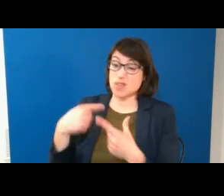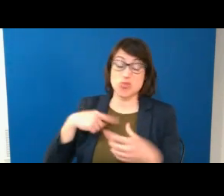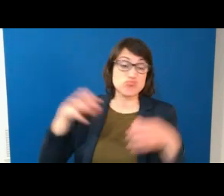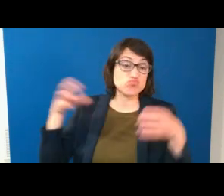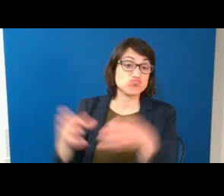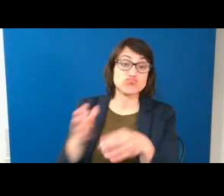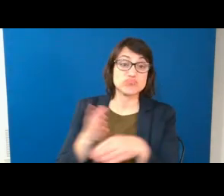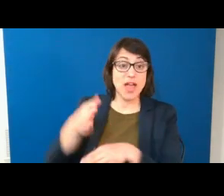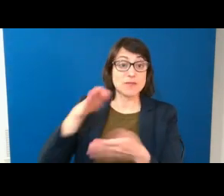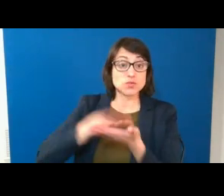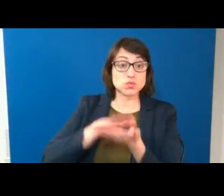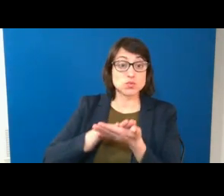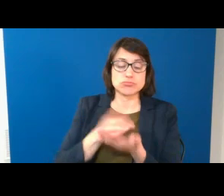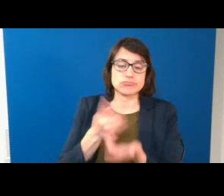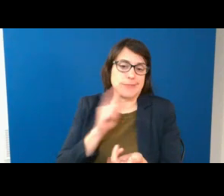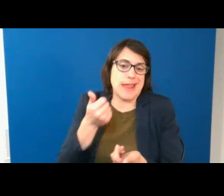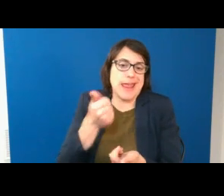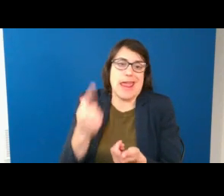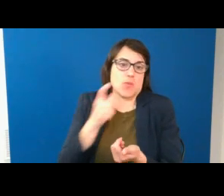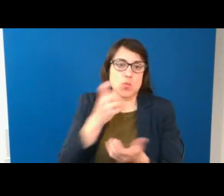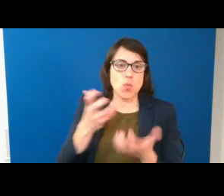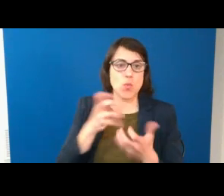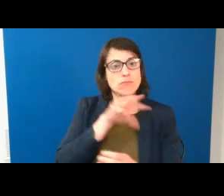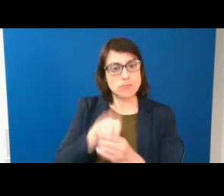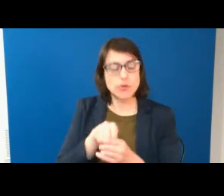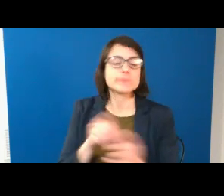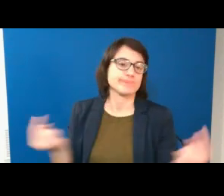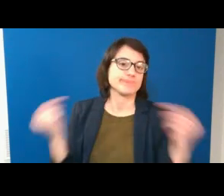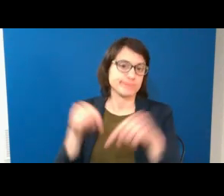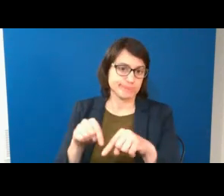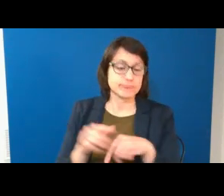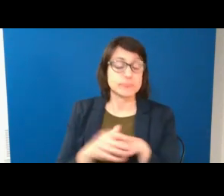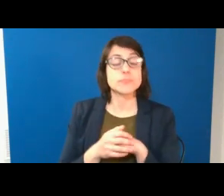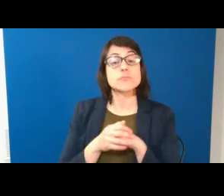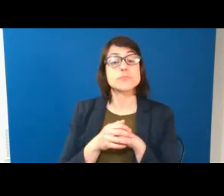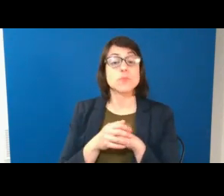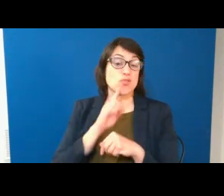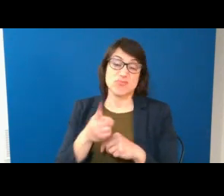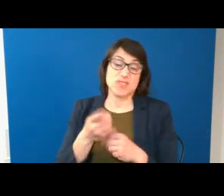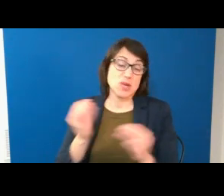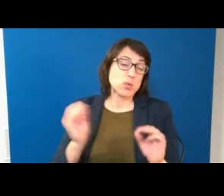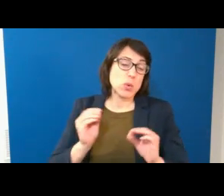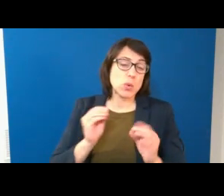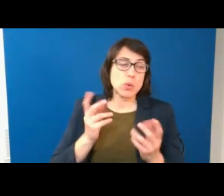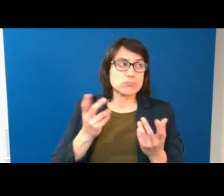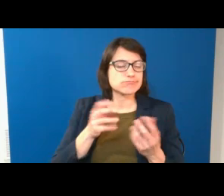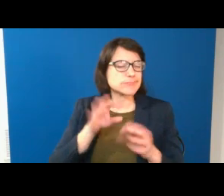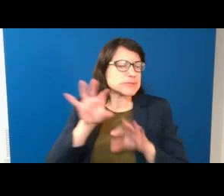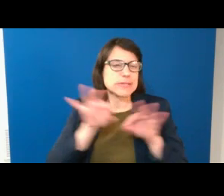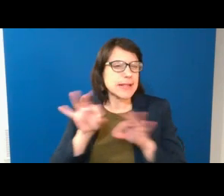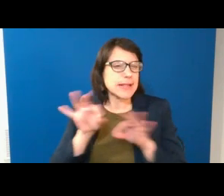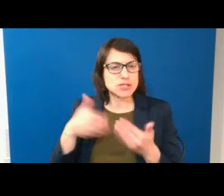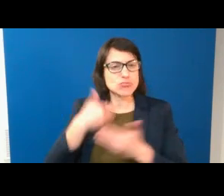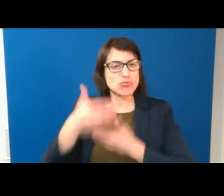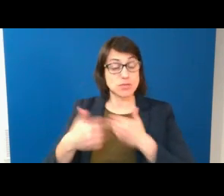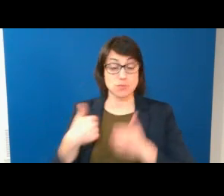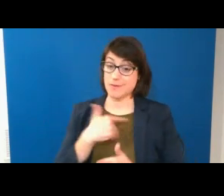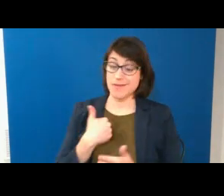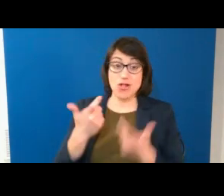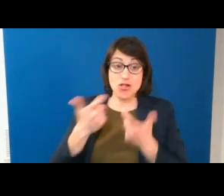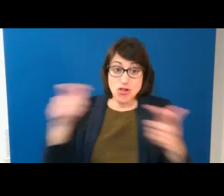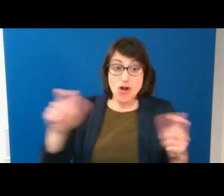who wanted to participate joined. So yeah, we didn't really have a selection process, and we've had large groups of